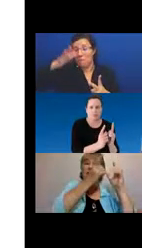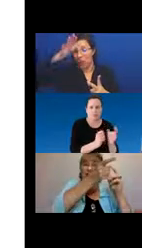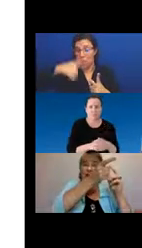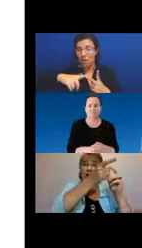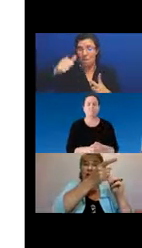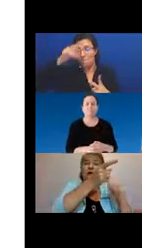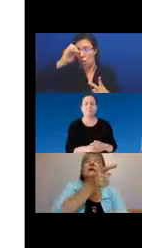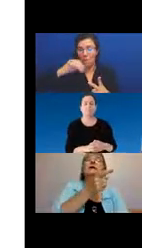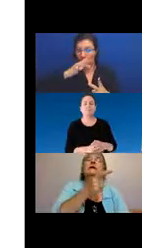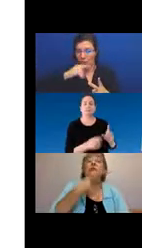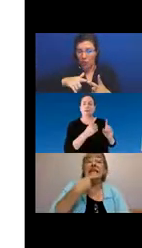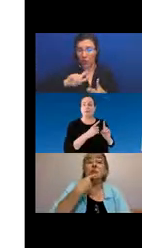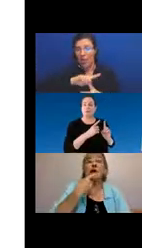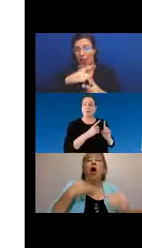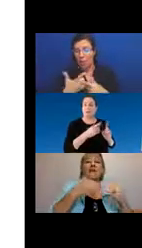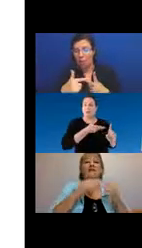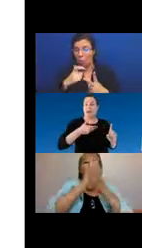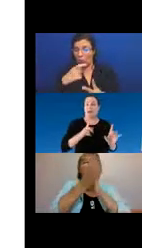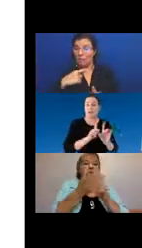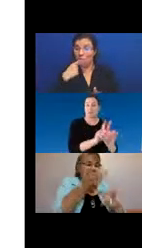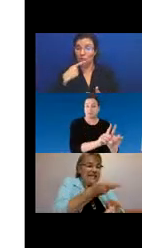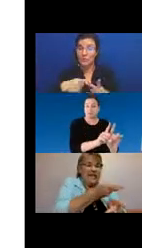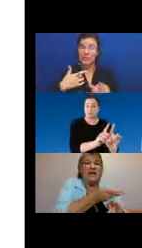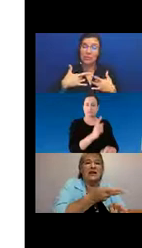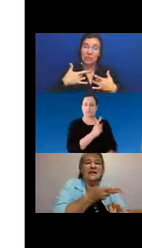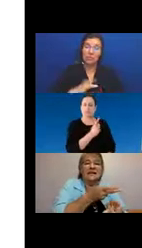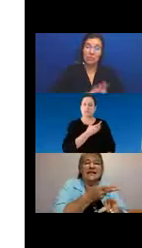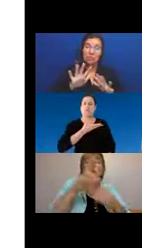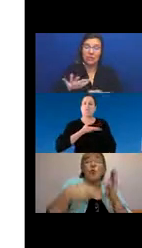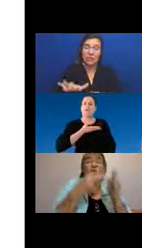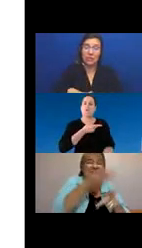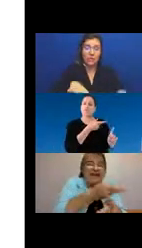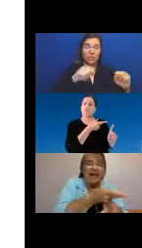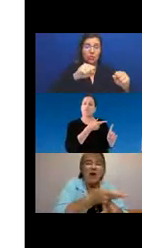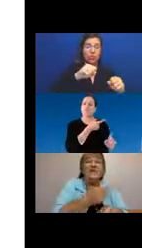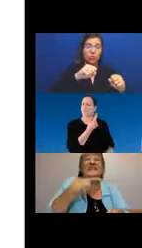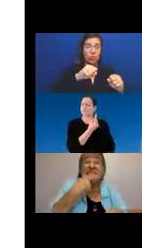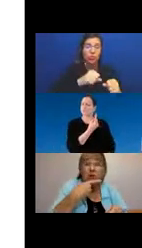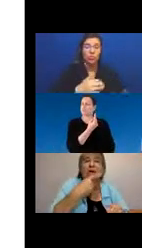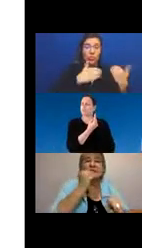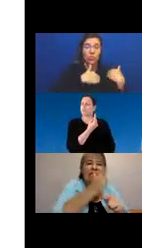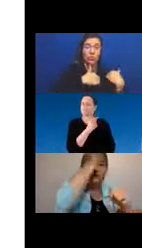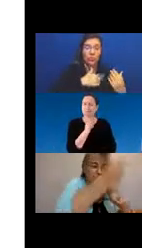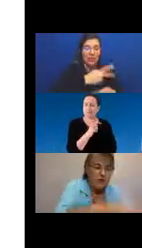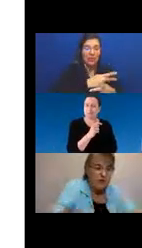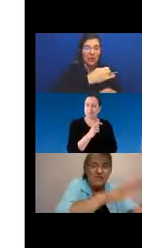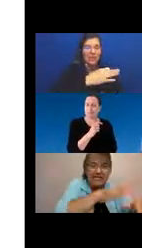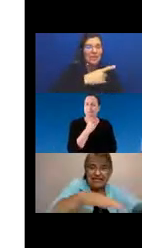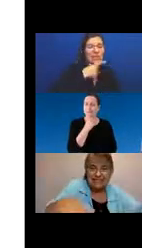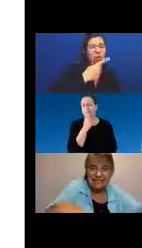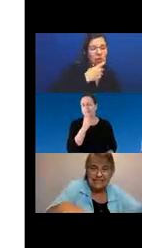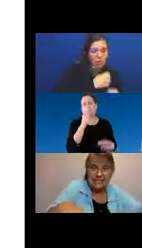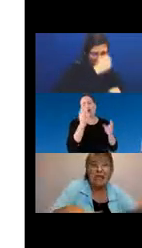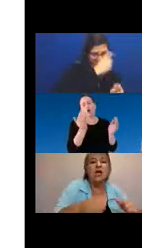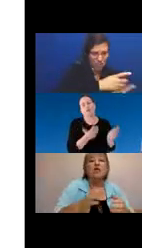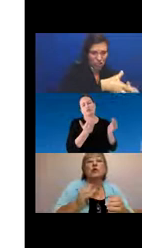mother, who's hearing often becomes taking care, the role to take care of the hearing sisters and brothers,